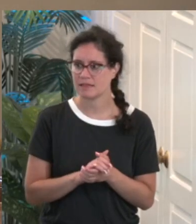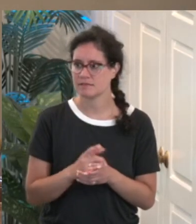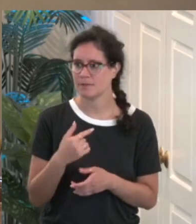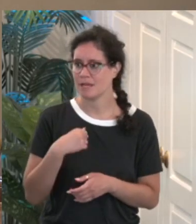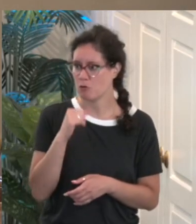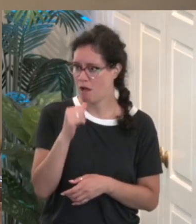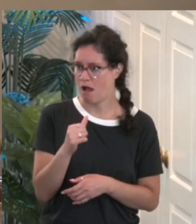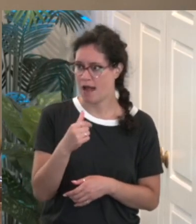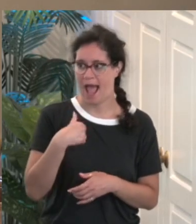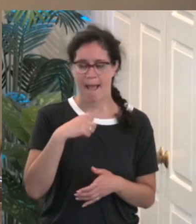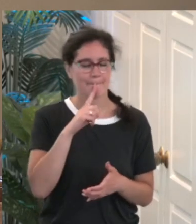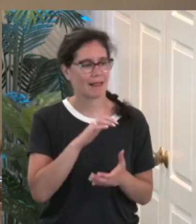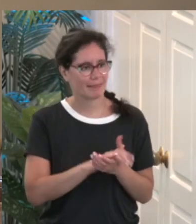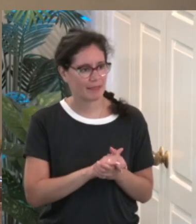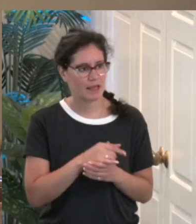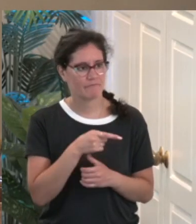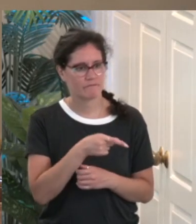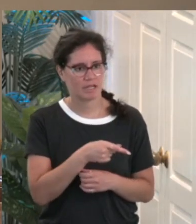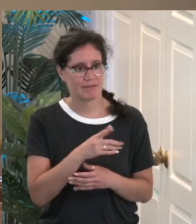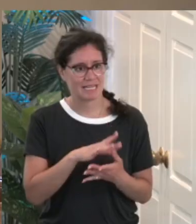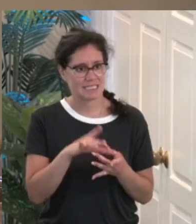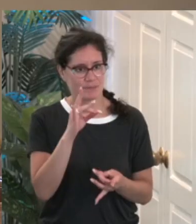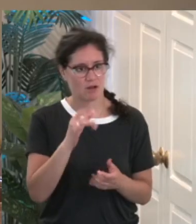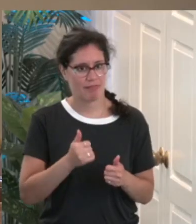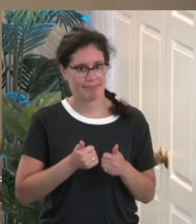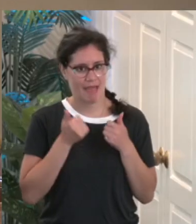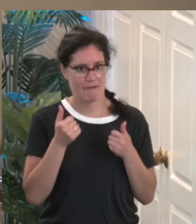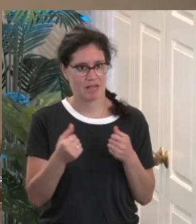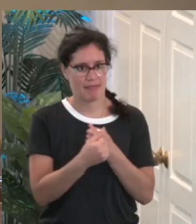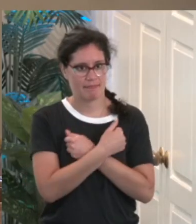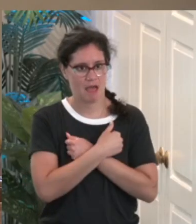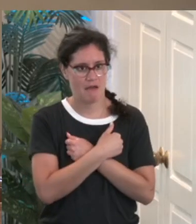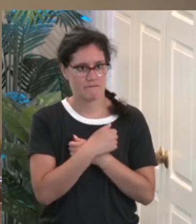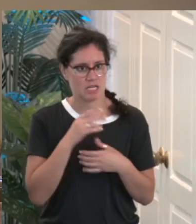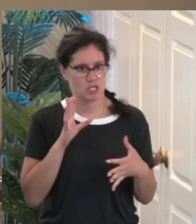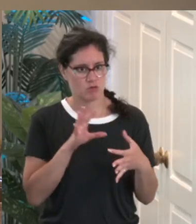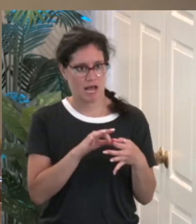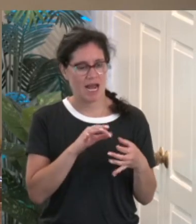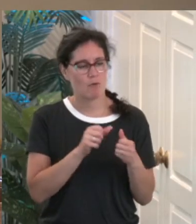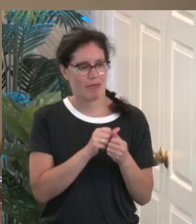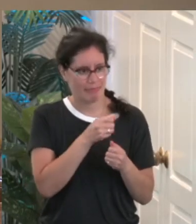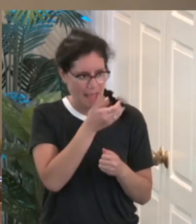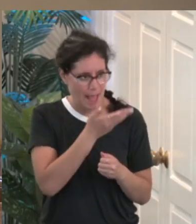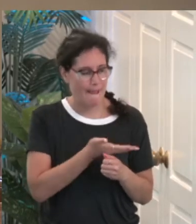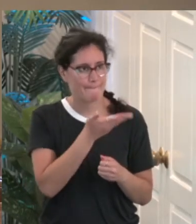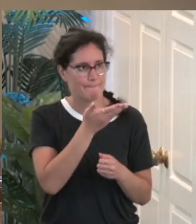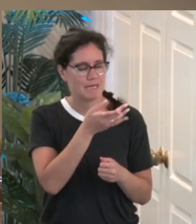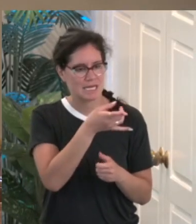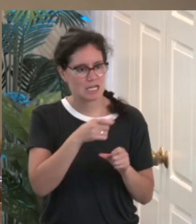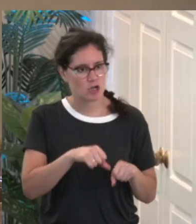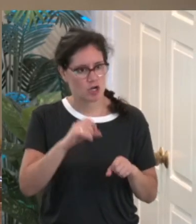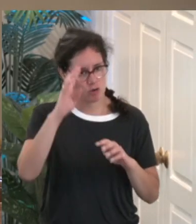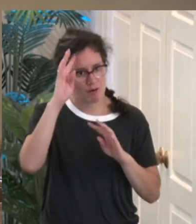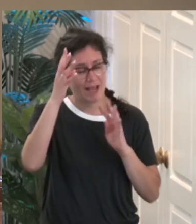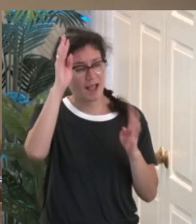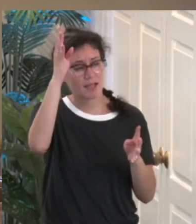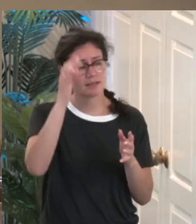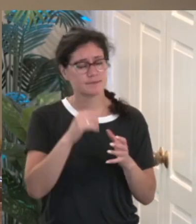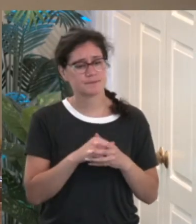I believe that spirit of life and love united with him, because he created a